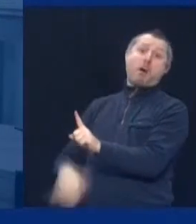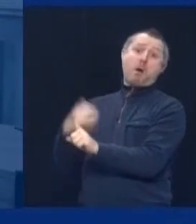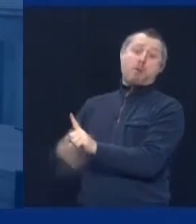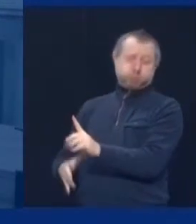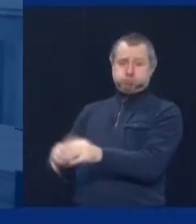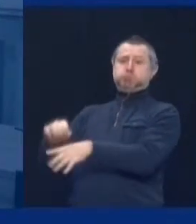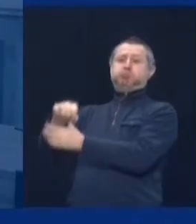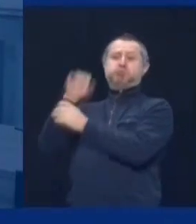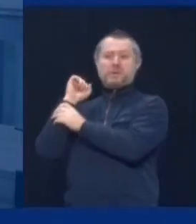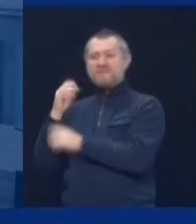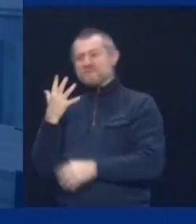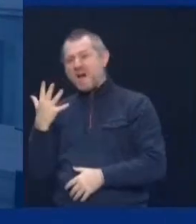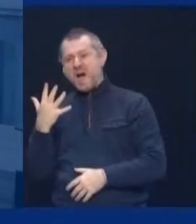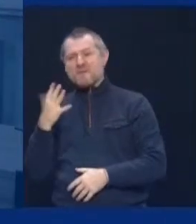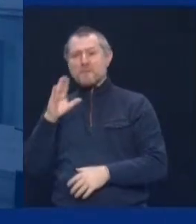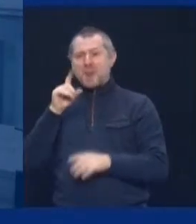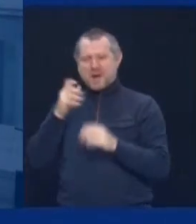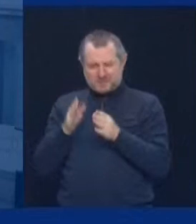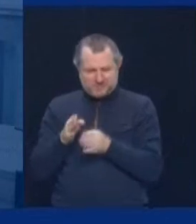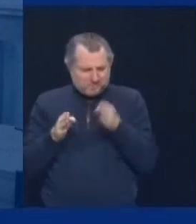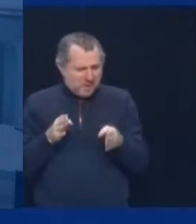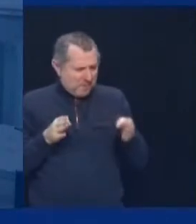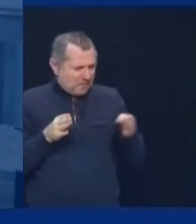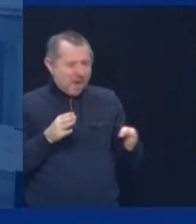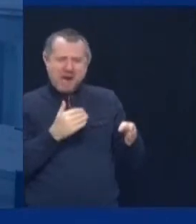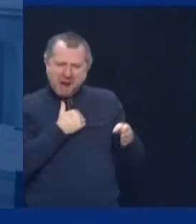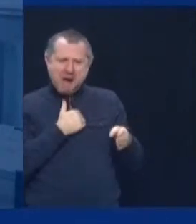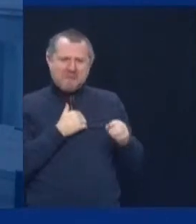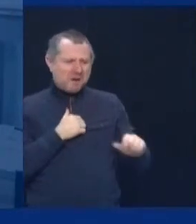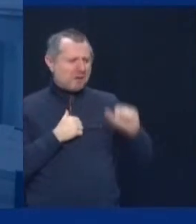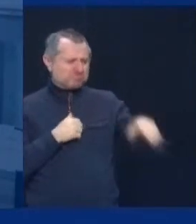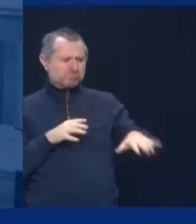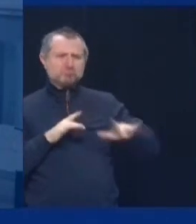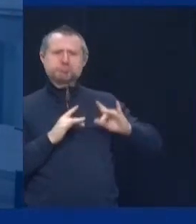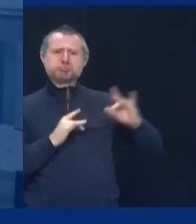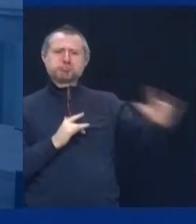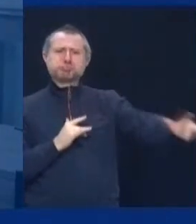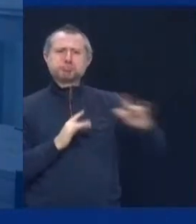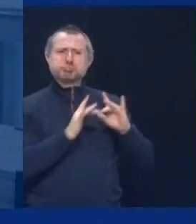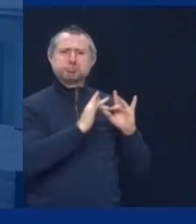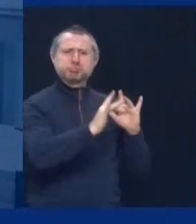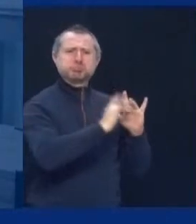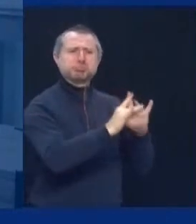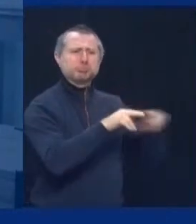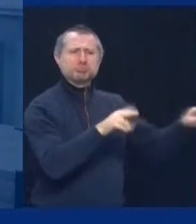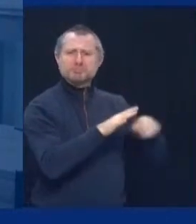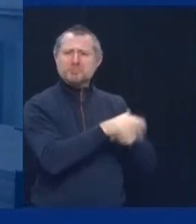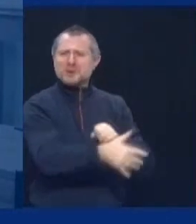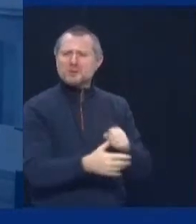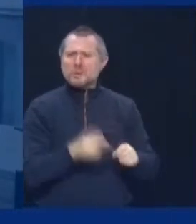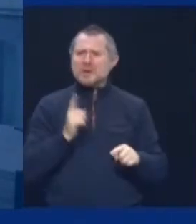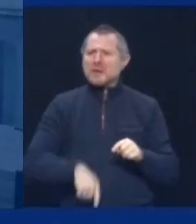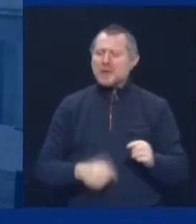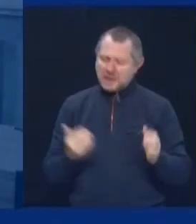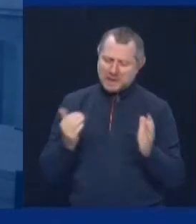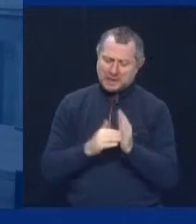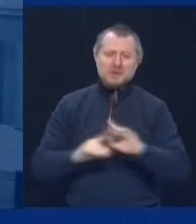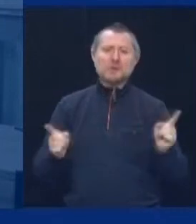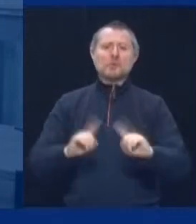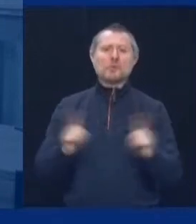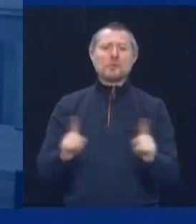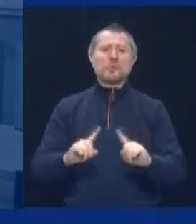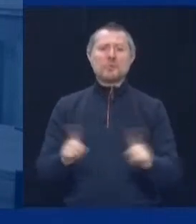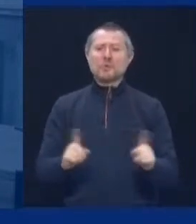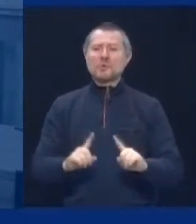blocks away, we had a hospital with plenty of capacity. That can't happen again. And then you have some hospitals